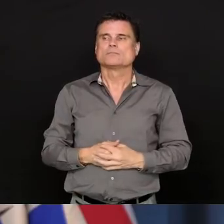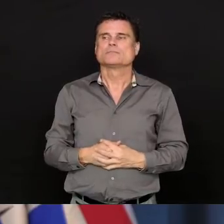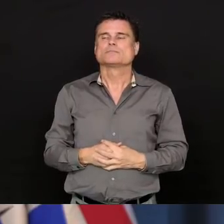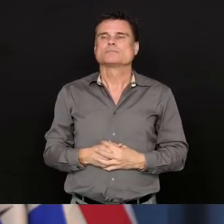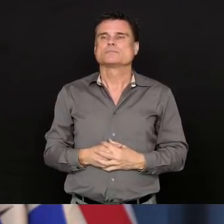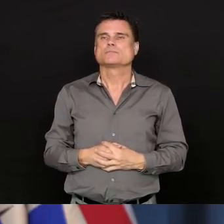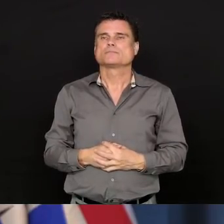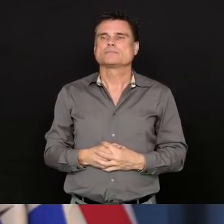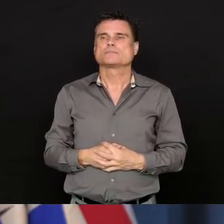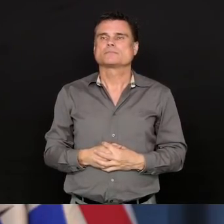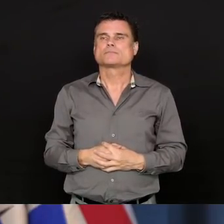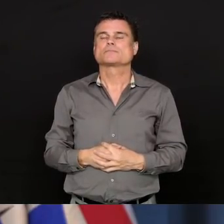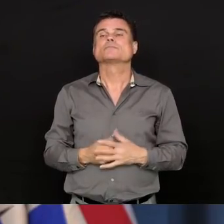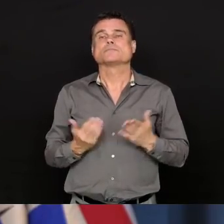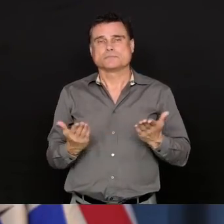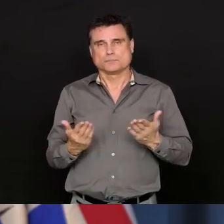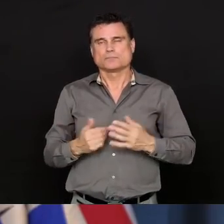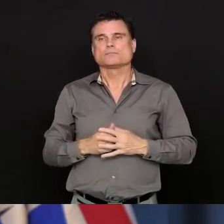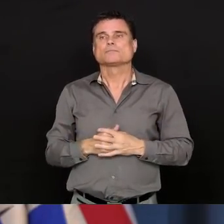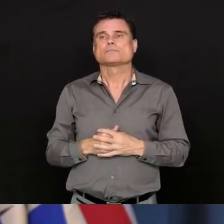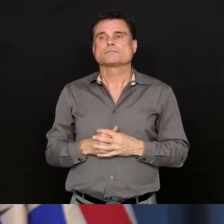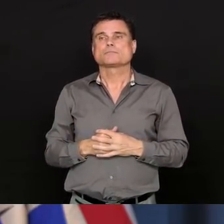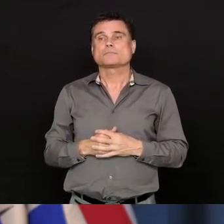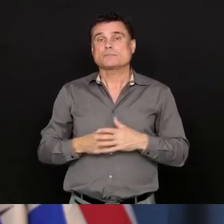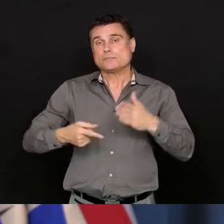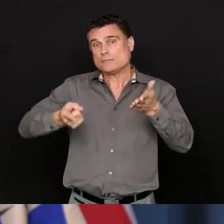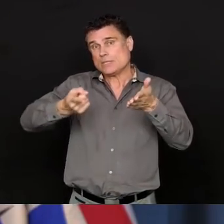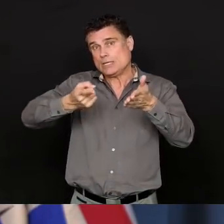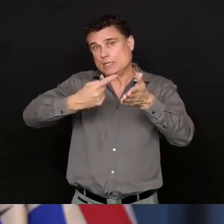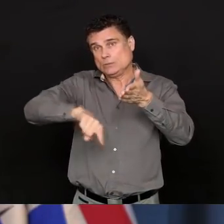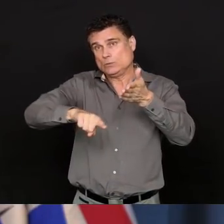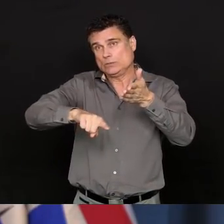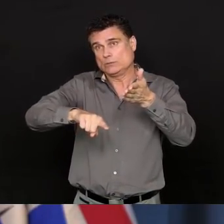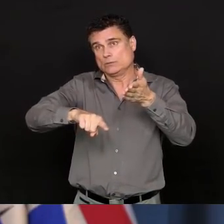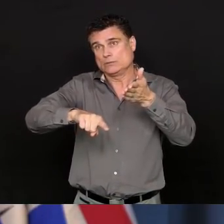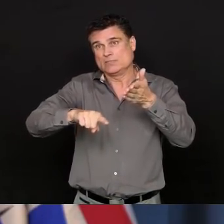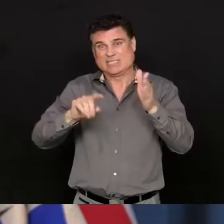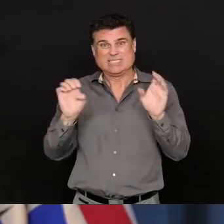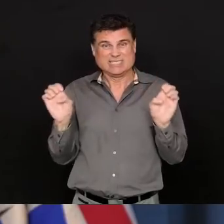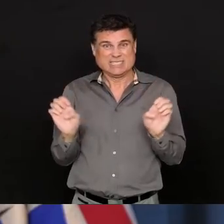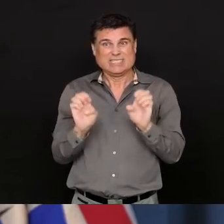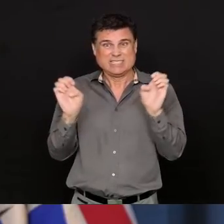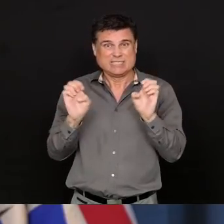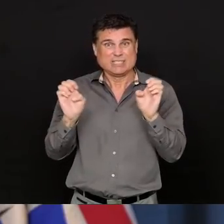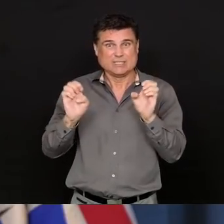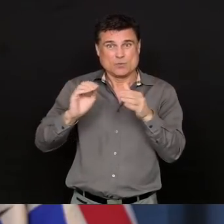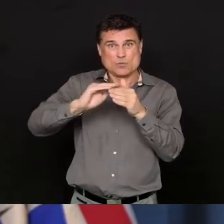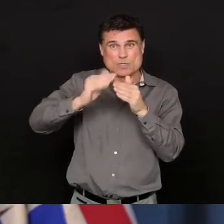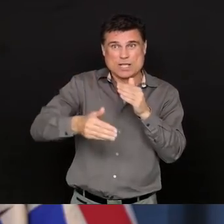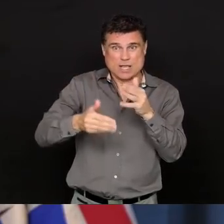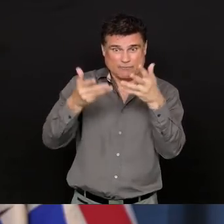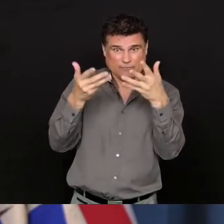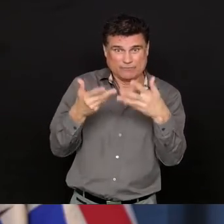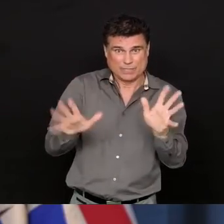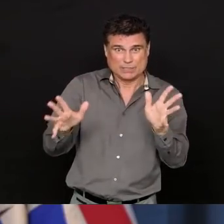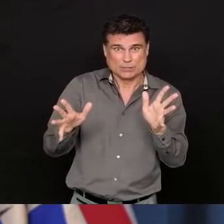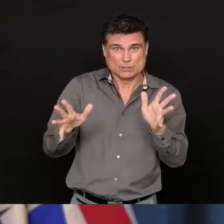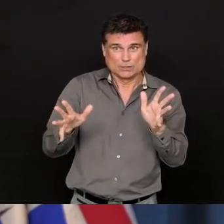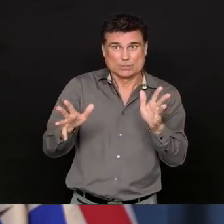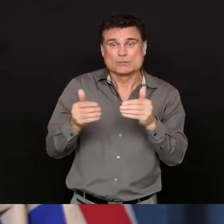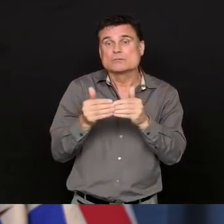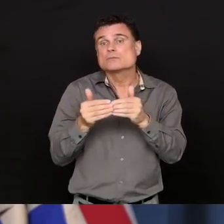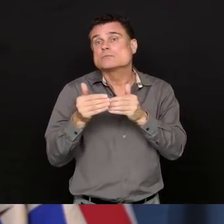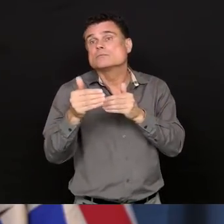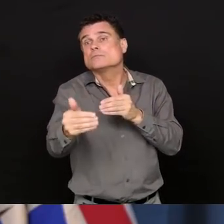chains. So come next week, after the Easter weekend, we'll have a much better idea of where we are. And we've